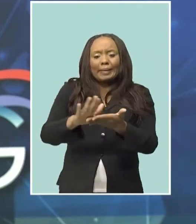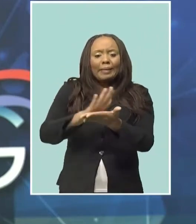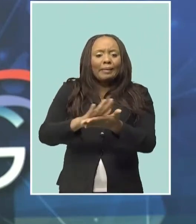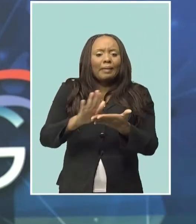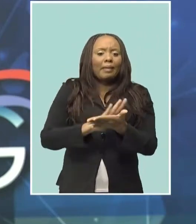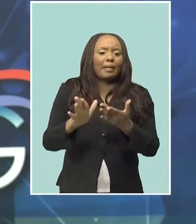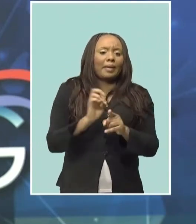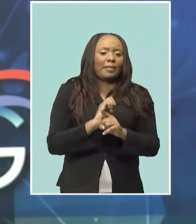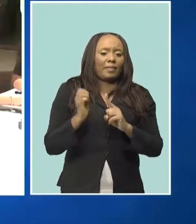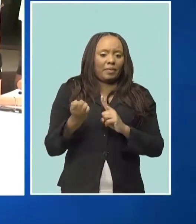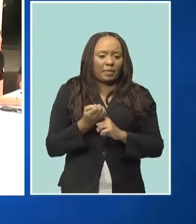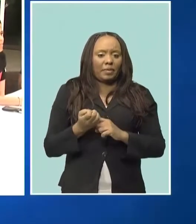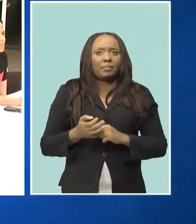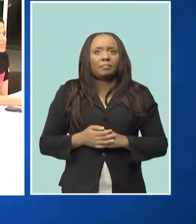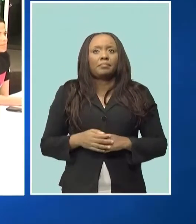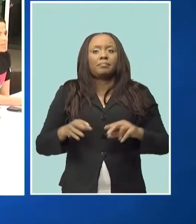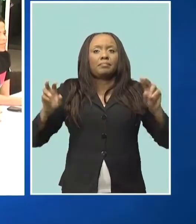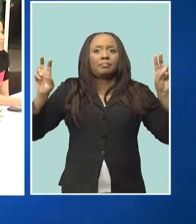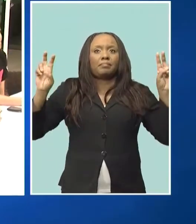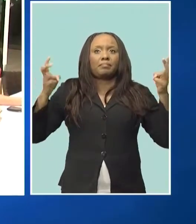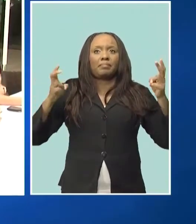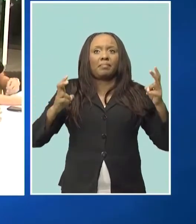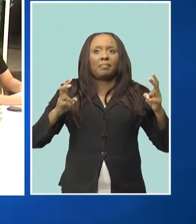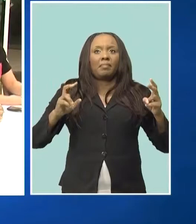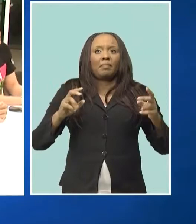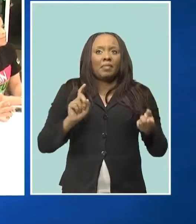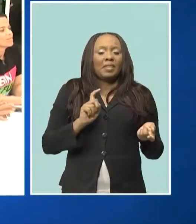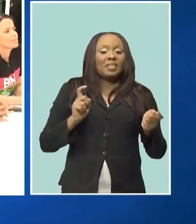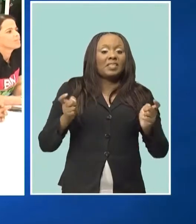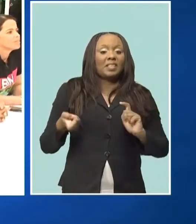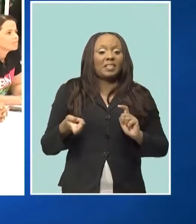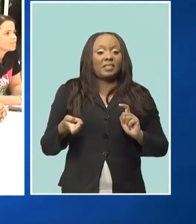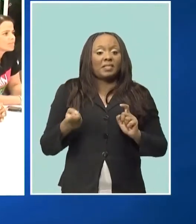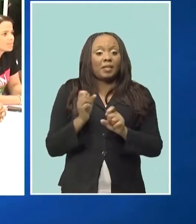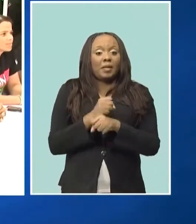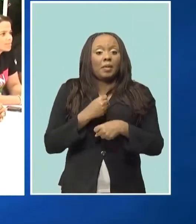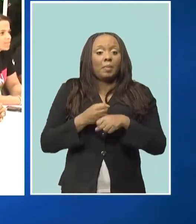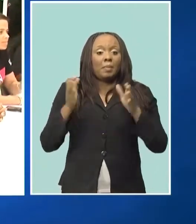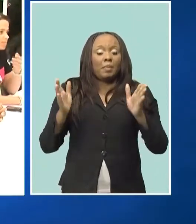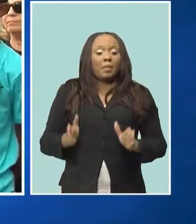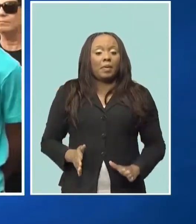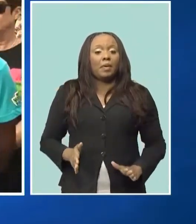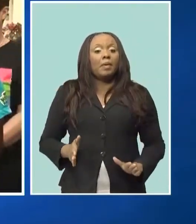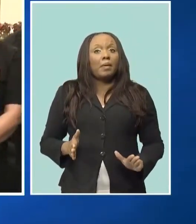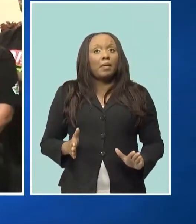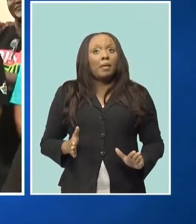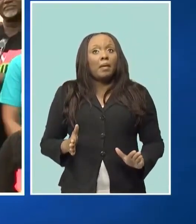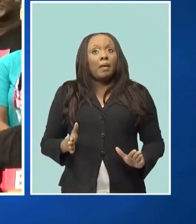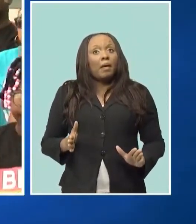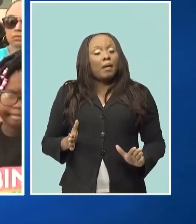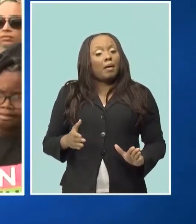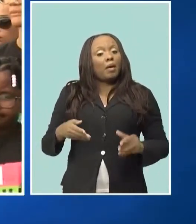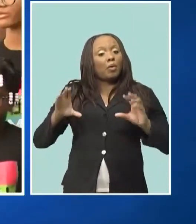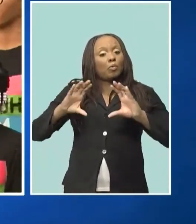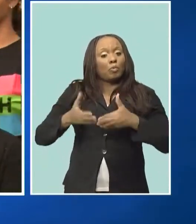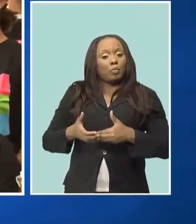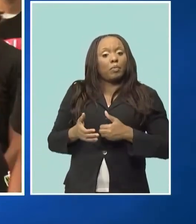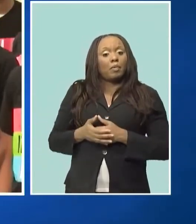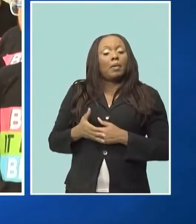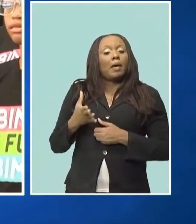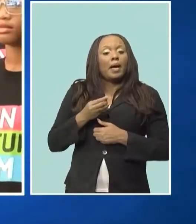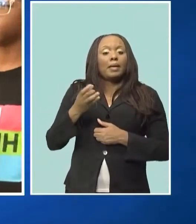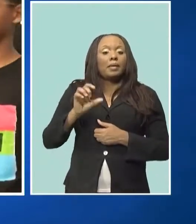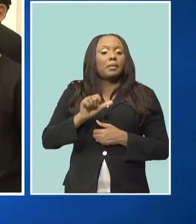the Changemaker Challenge, a collaboration between the Mango Group of Hotels and ProSource Barbados. It was launched at